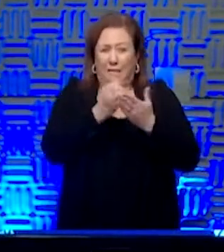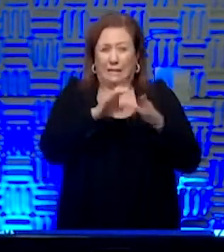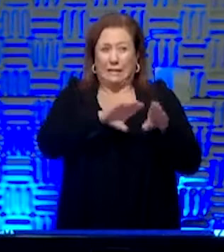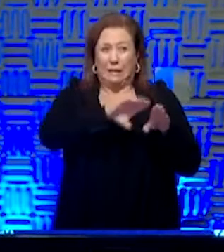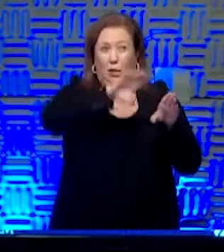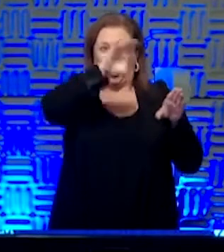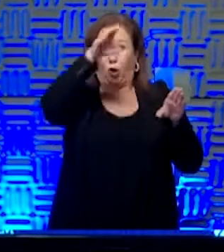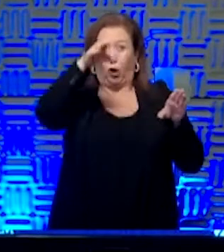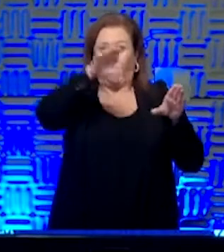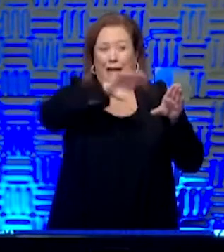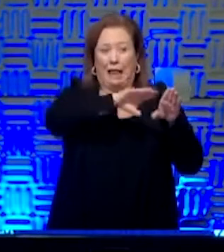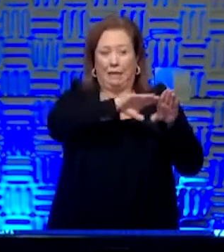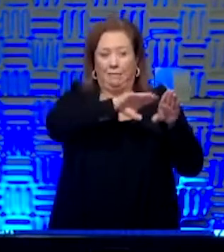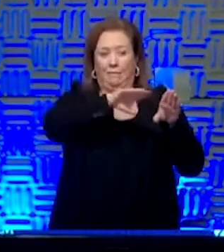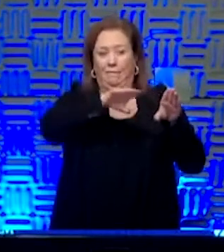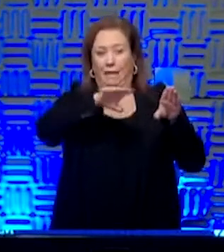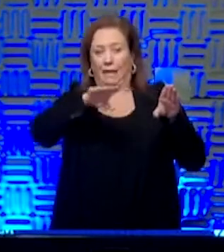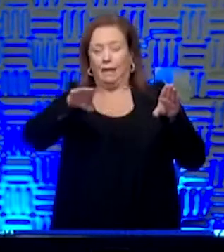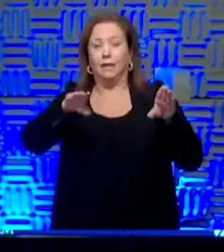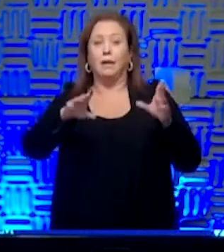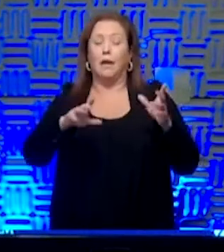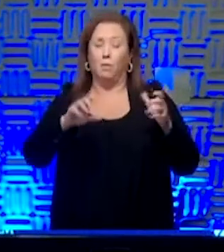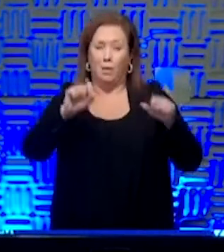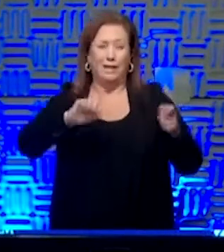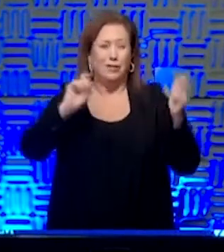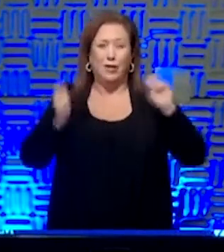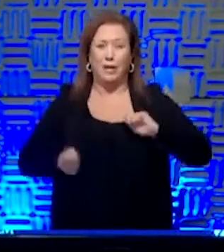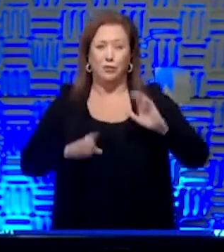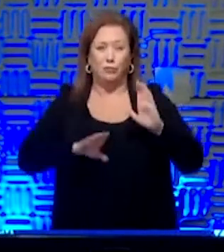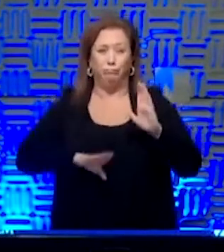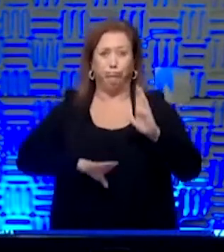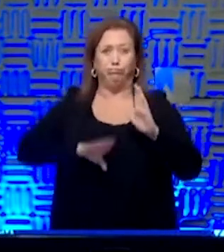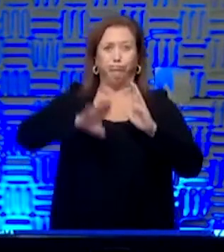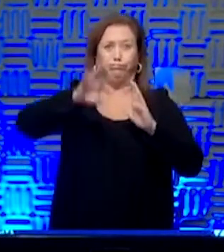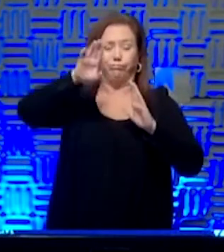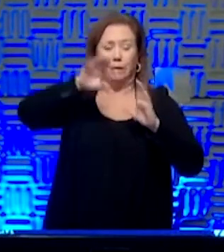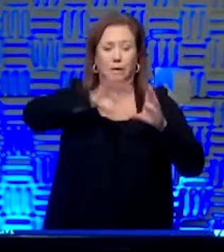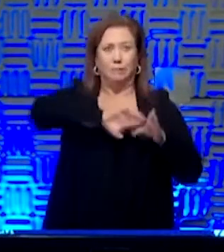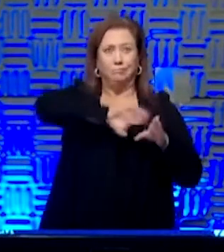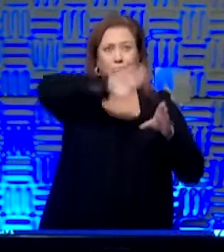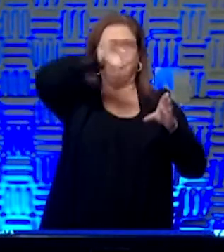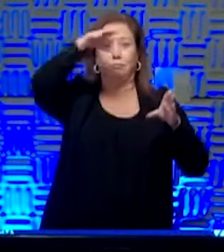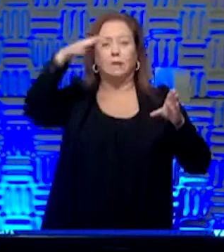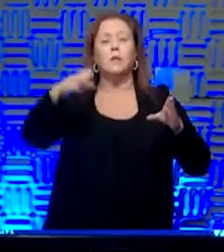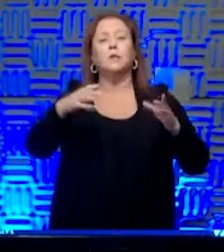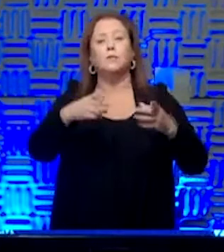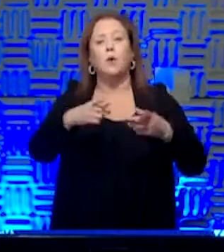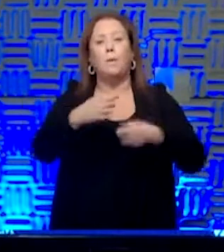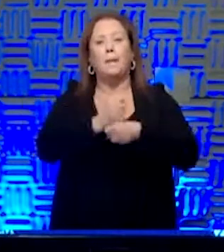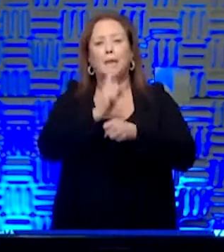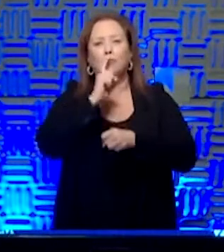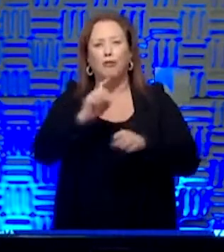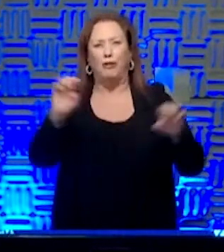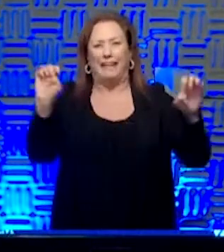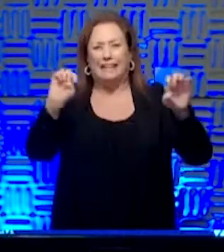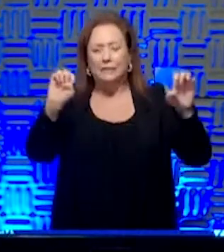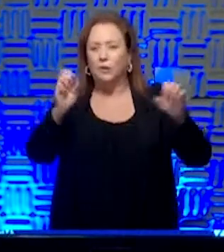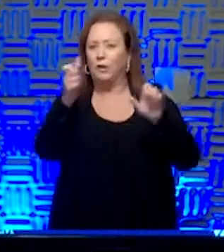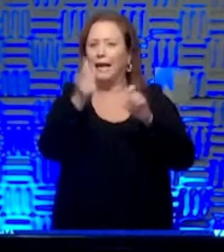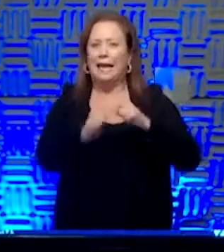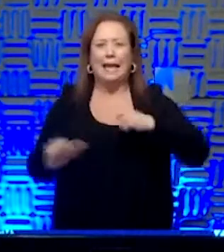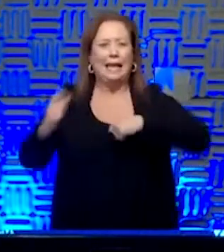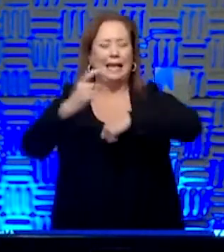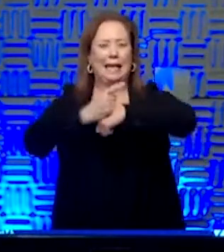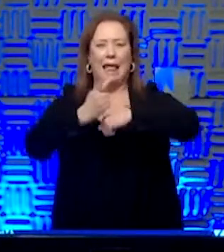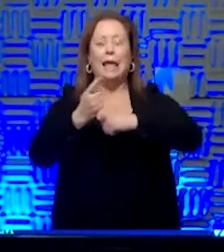curve and change it into a real surge. So just be really thoughtful on these big days, including